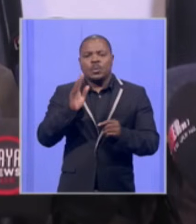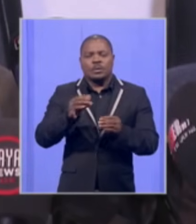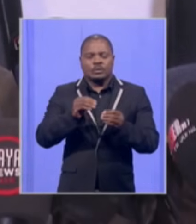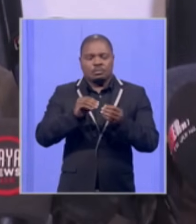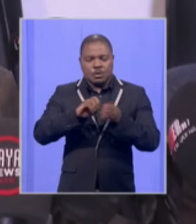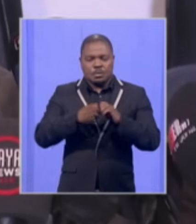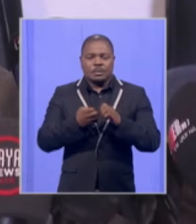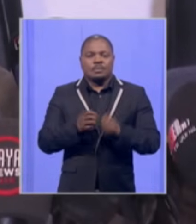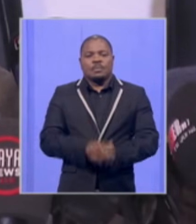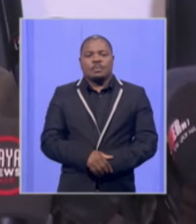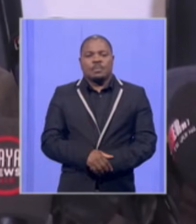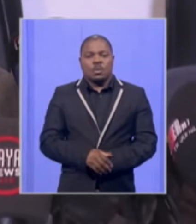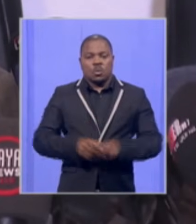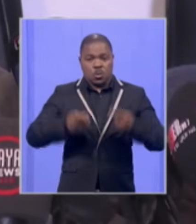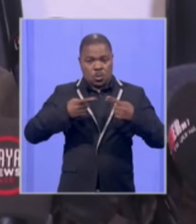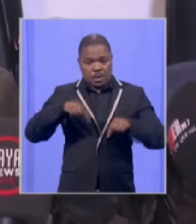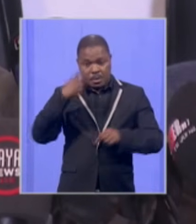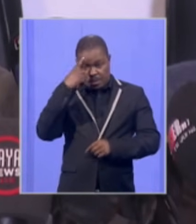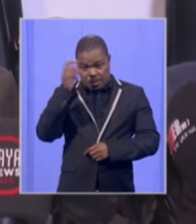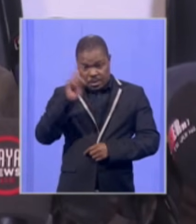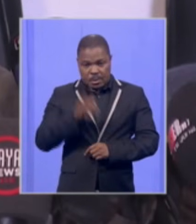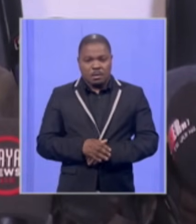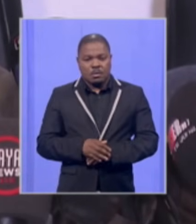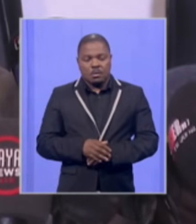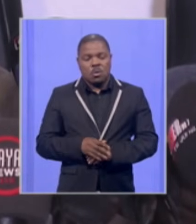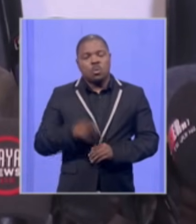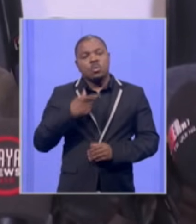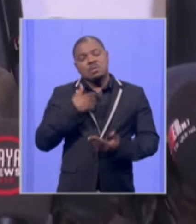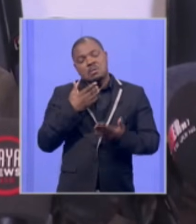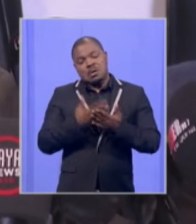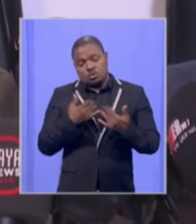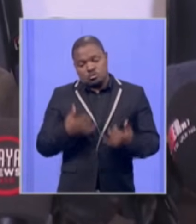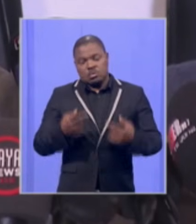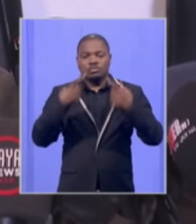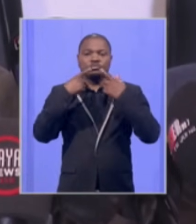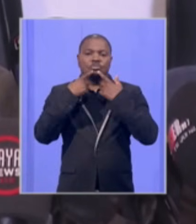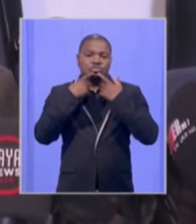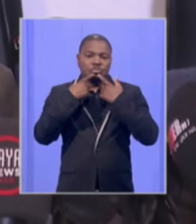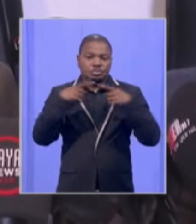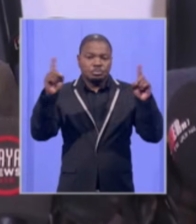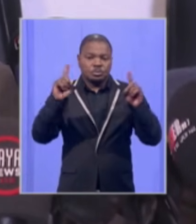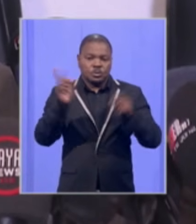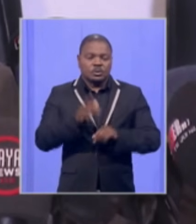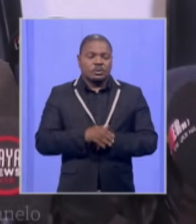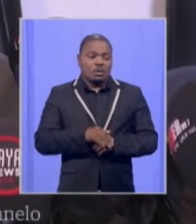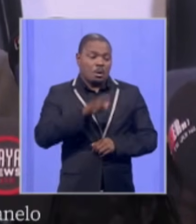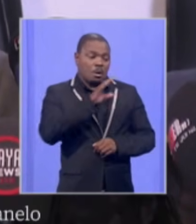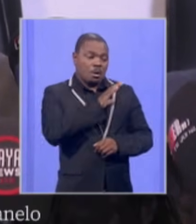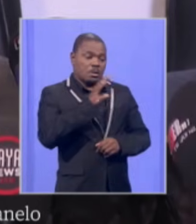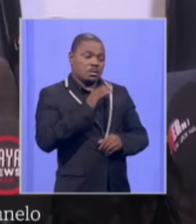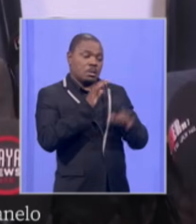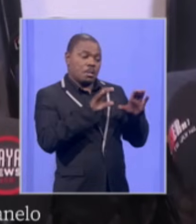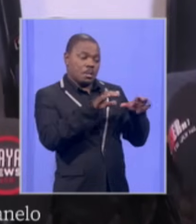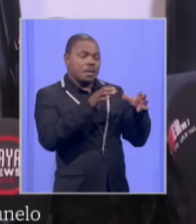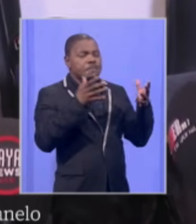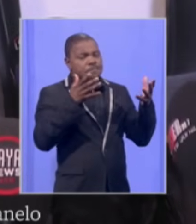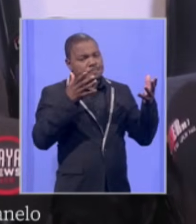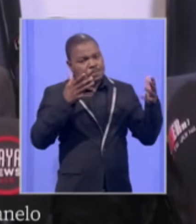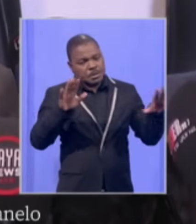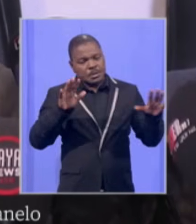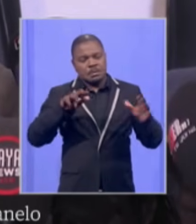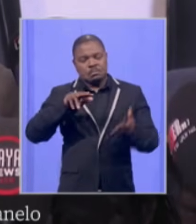believe we are in a position to announce to you today that the council has